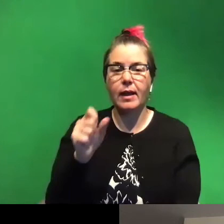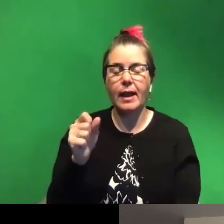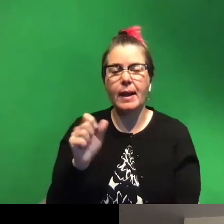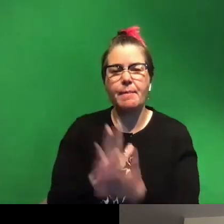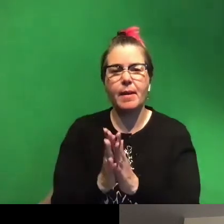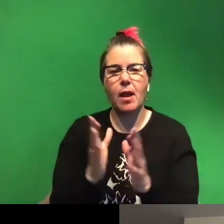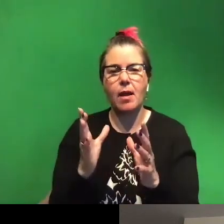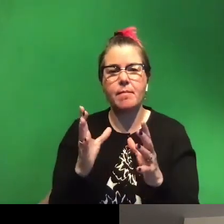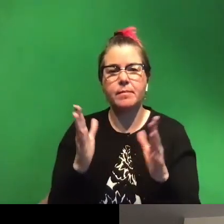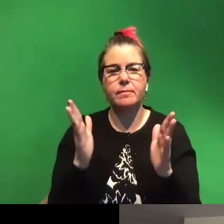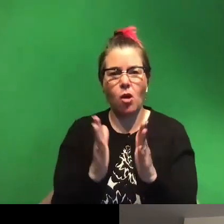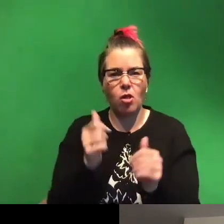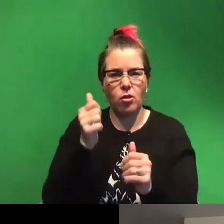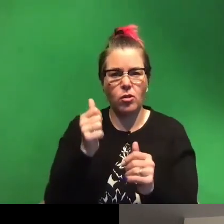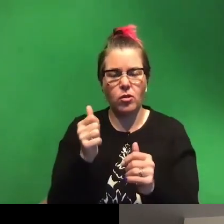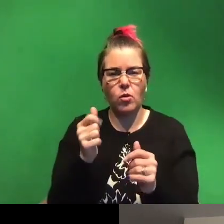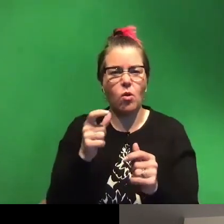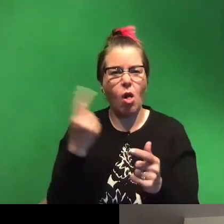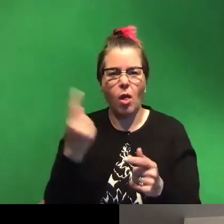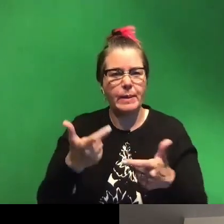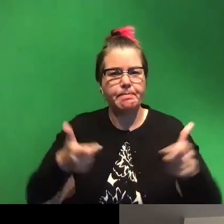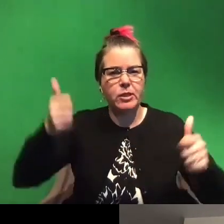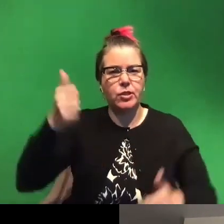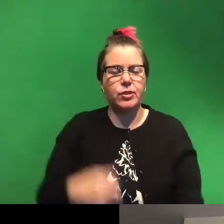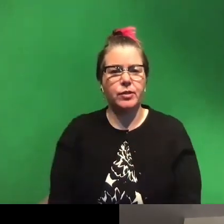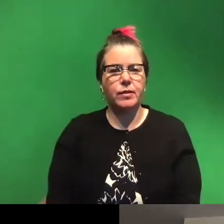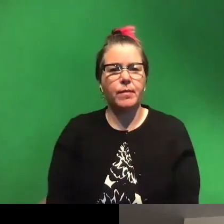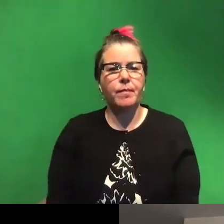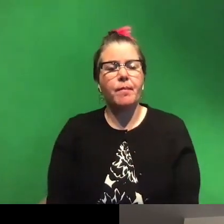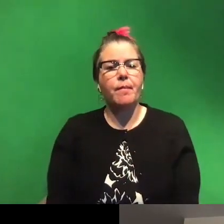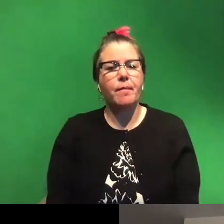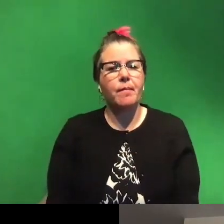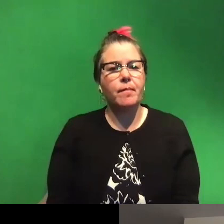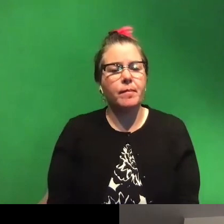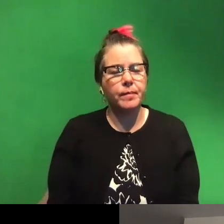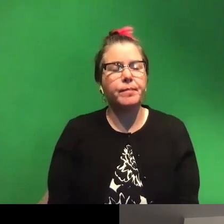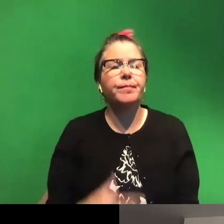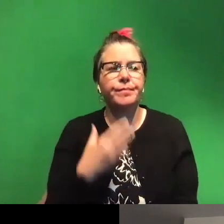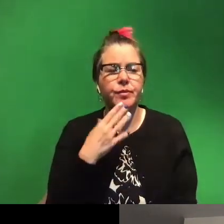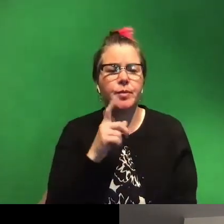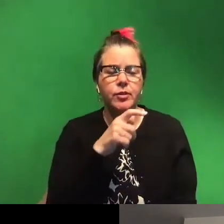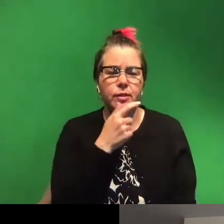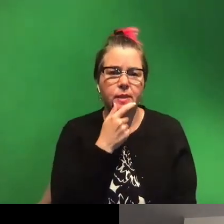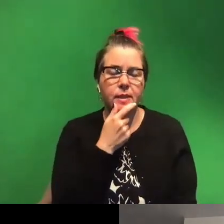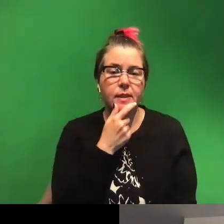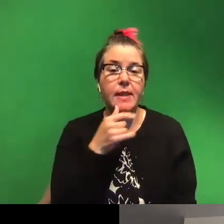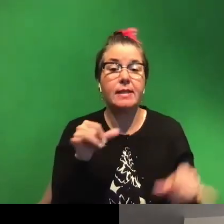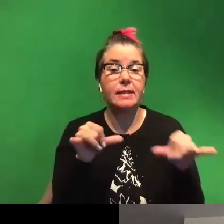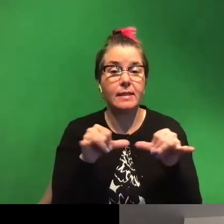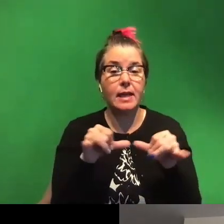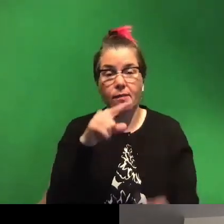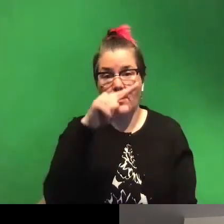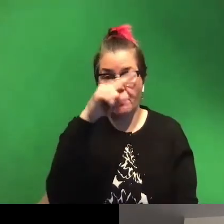they're constantly pulling things in, or do they get bigger? So that's a good question. The size of a black hole,